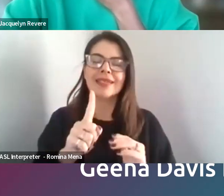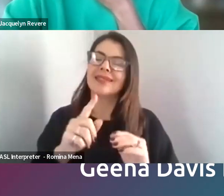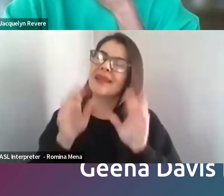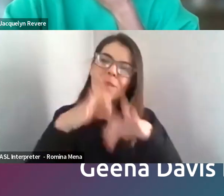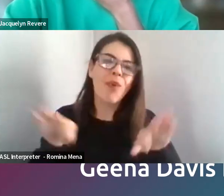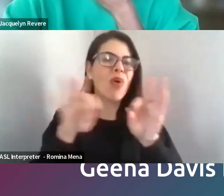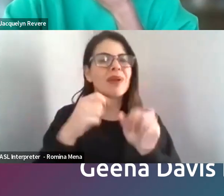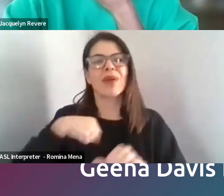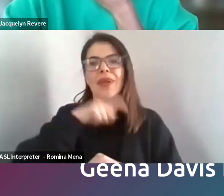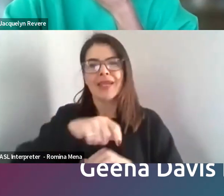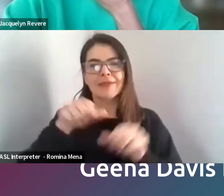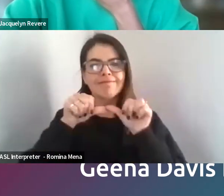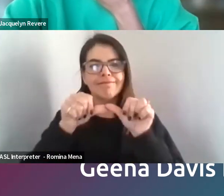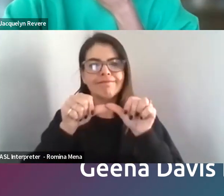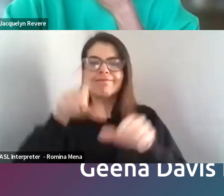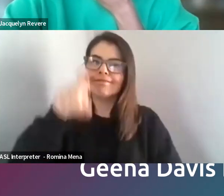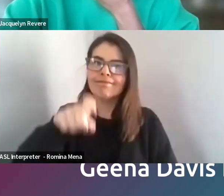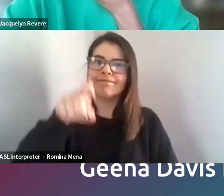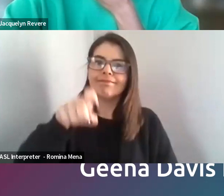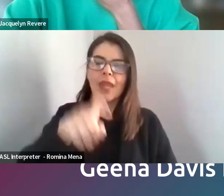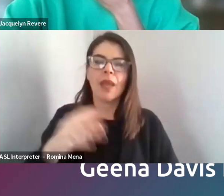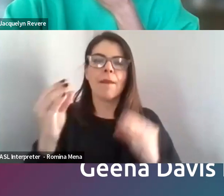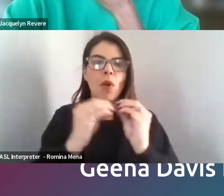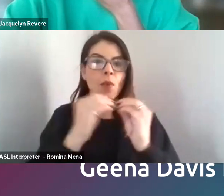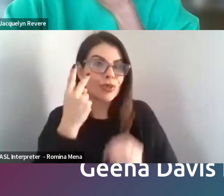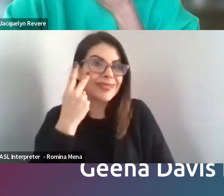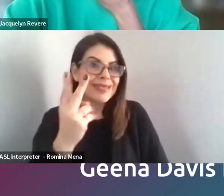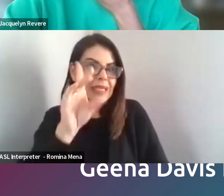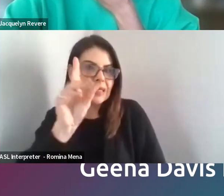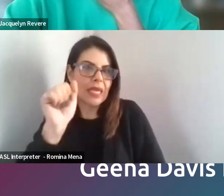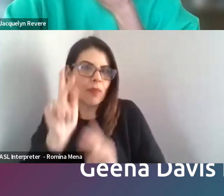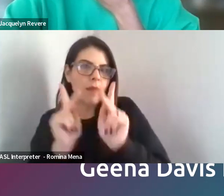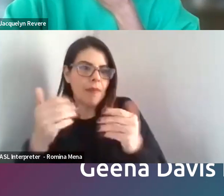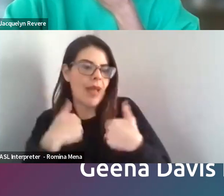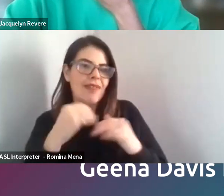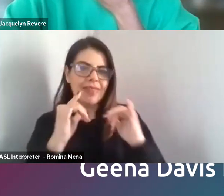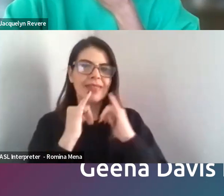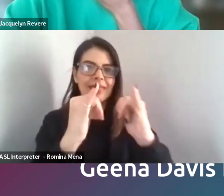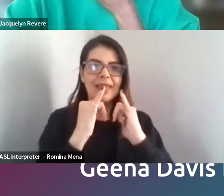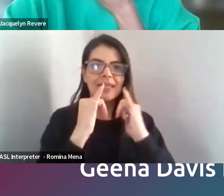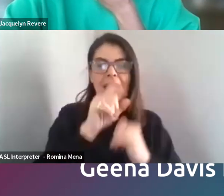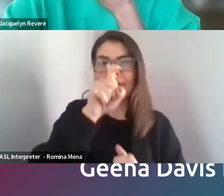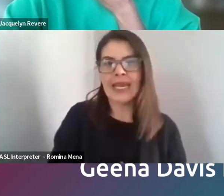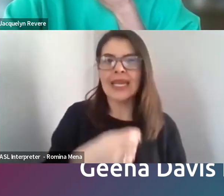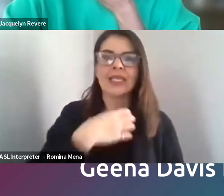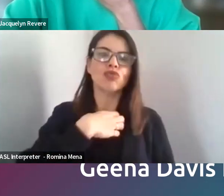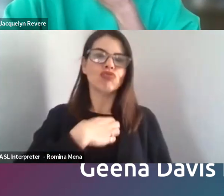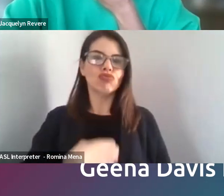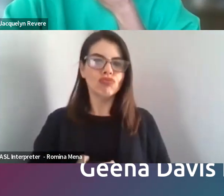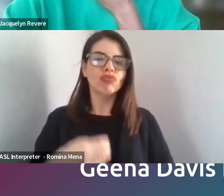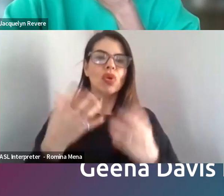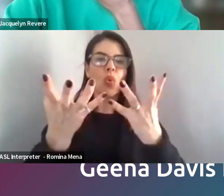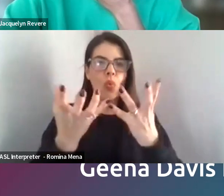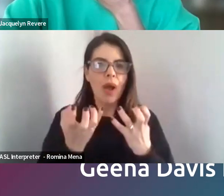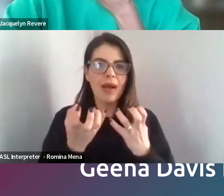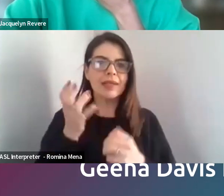necessary to see that disabled folks have the same needs and desires